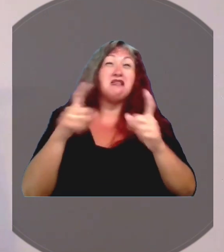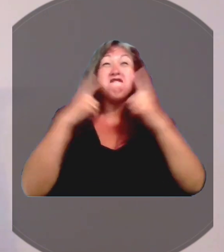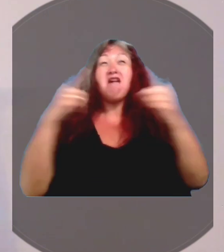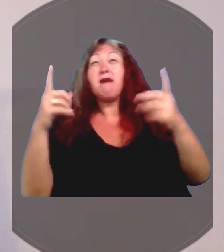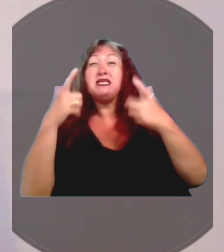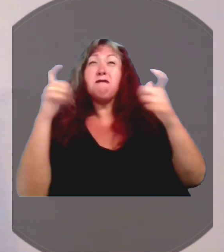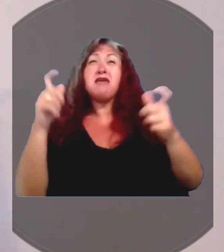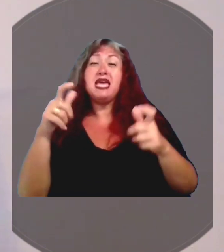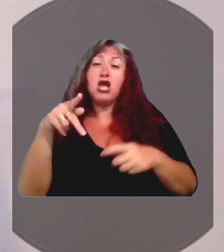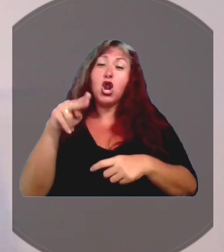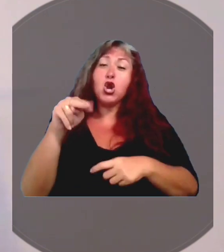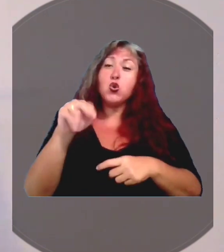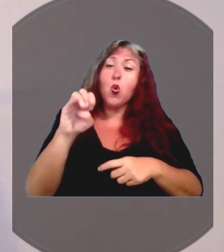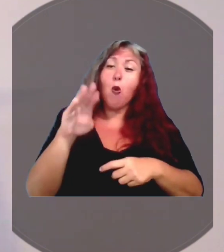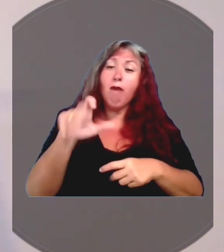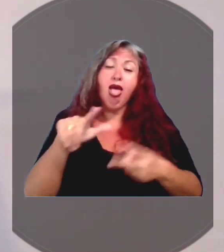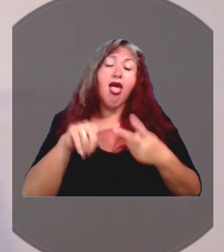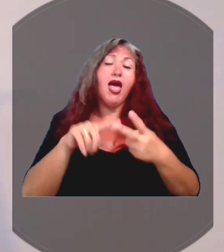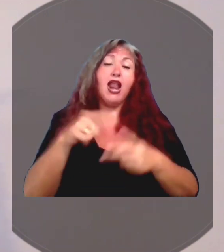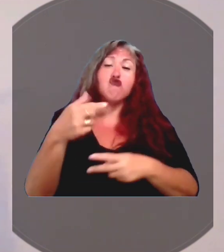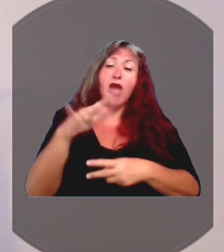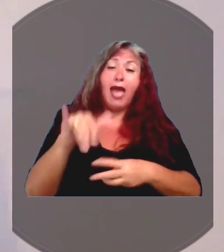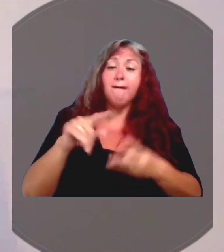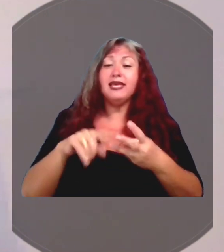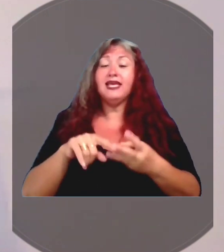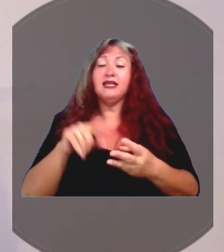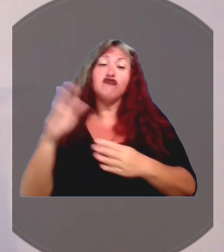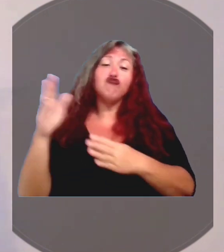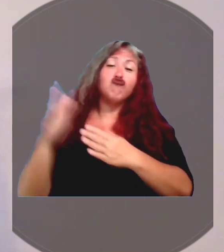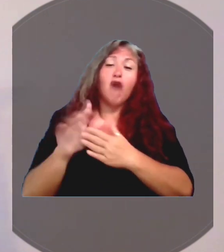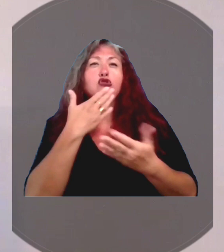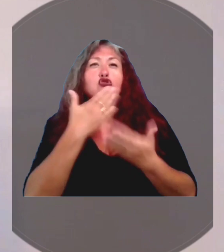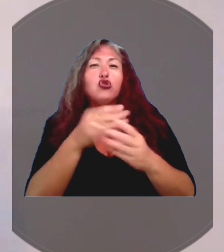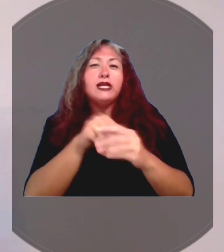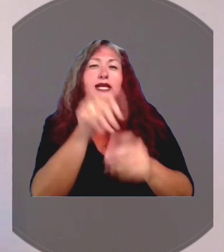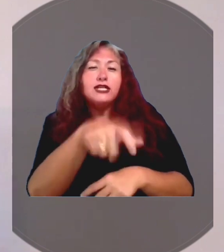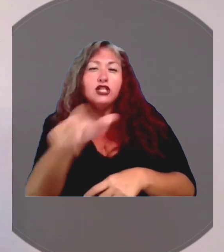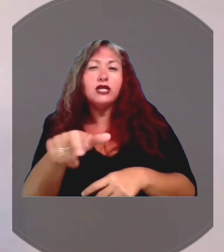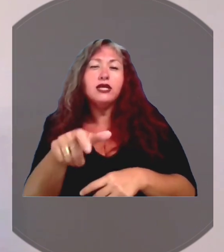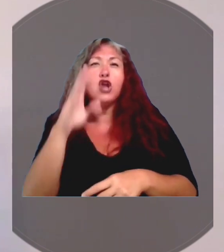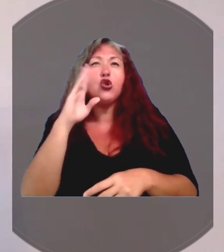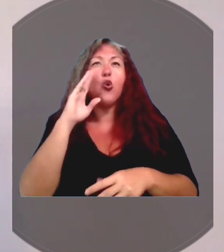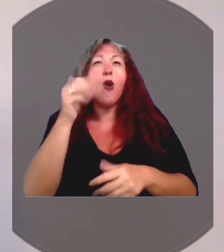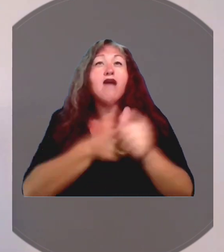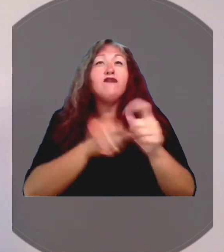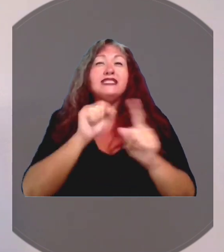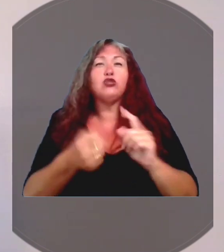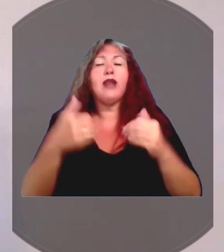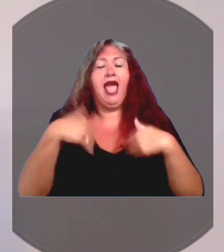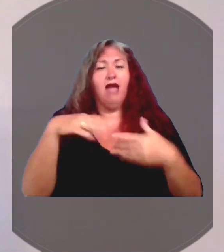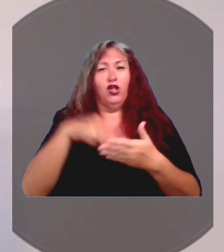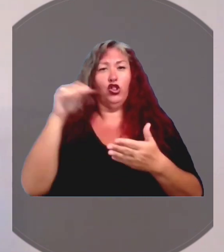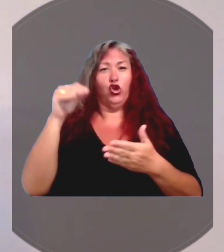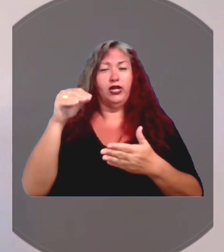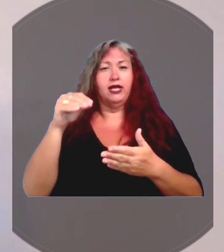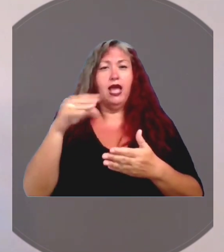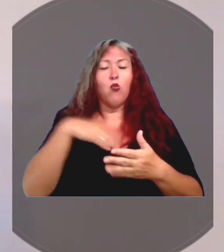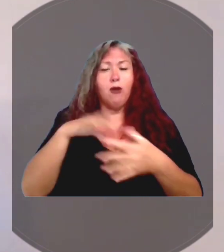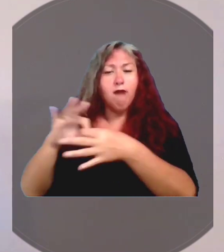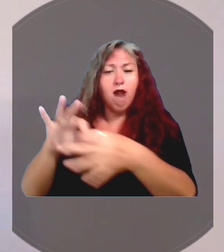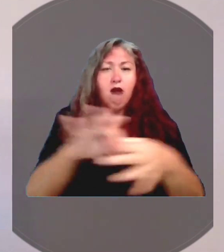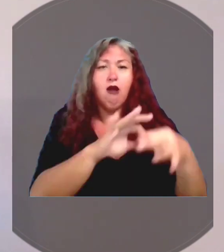on to lift up so many others. I also want to acknowledge our first-generation graduates.